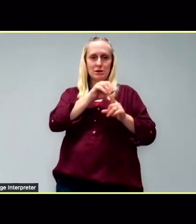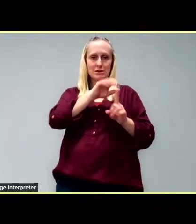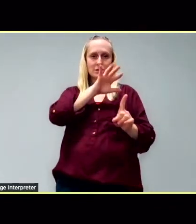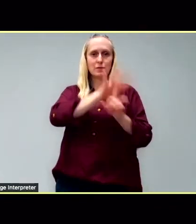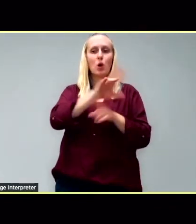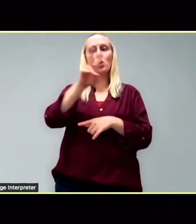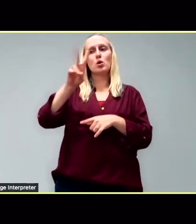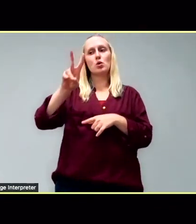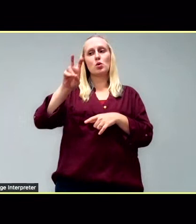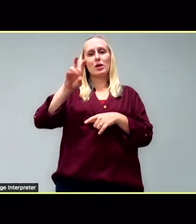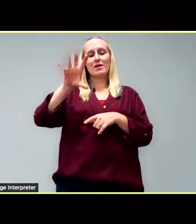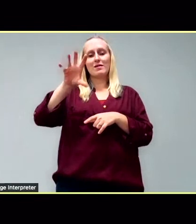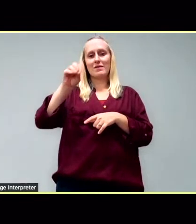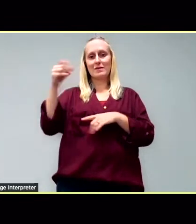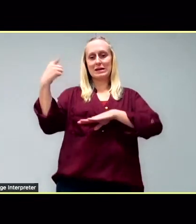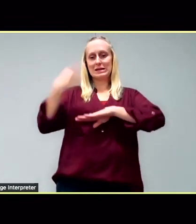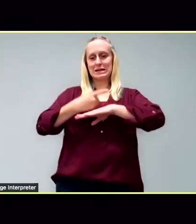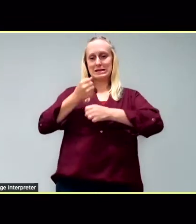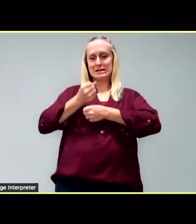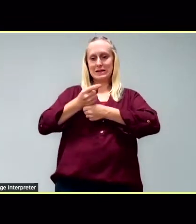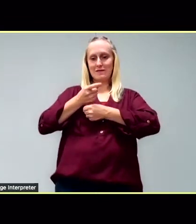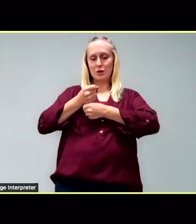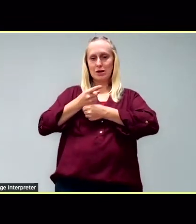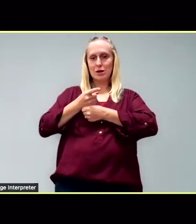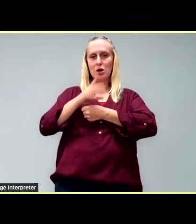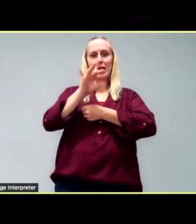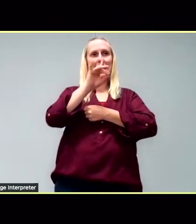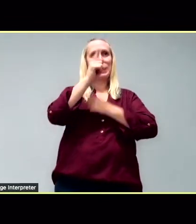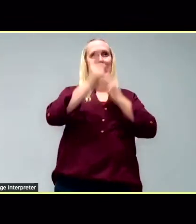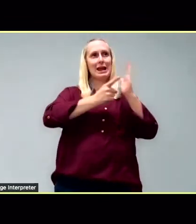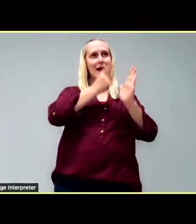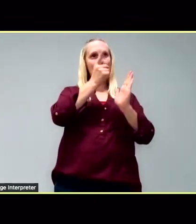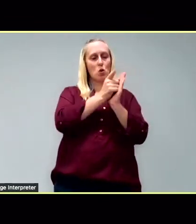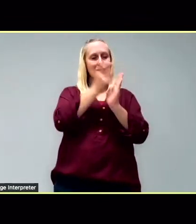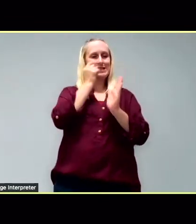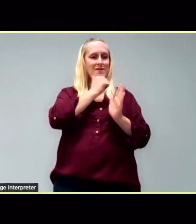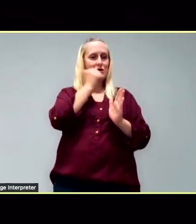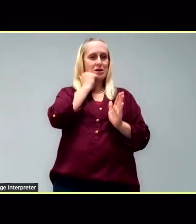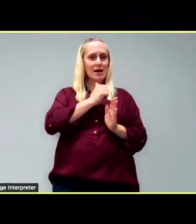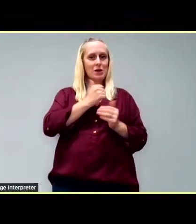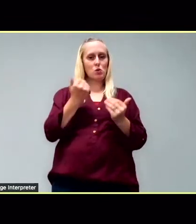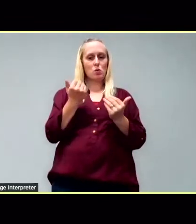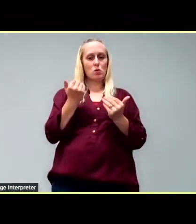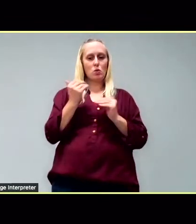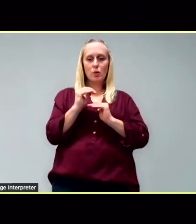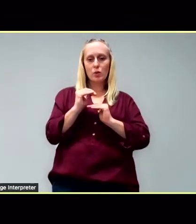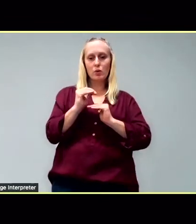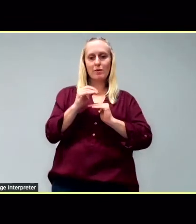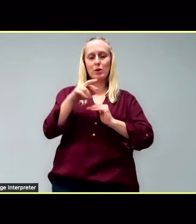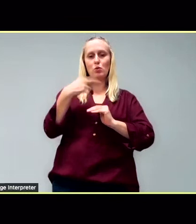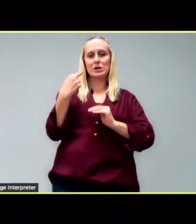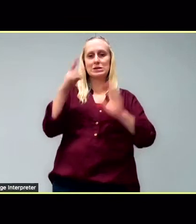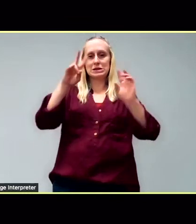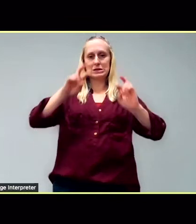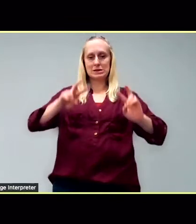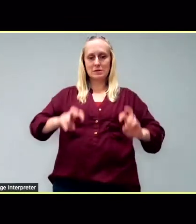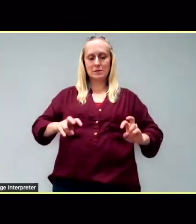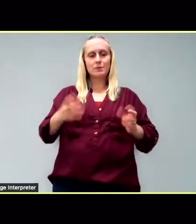a year that they would be exposed, and it's 8 hours each day. So it was a very conservative risk assessment. What we found is that